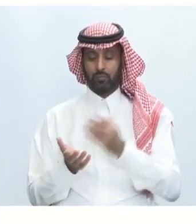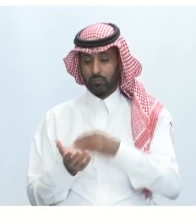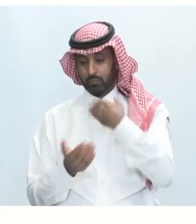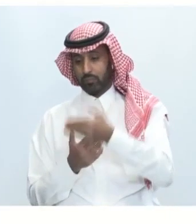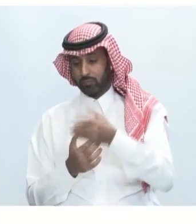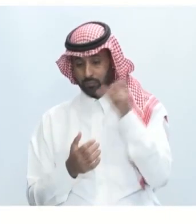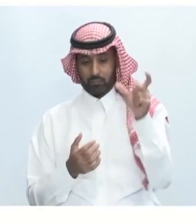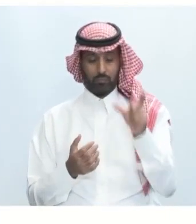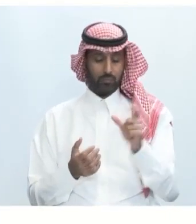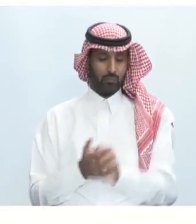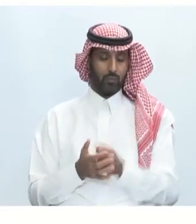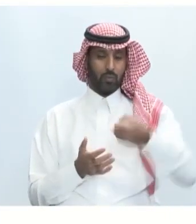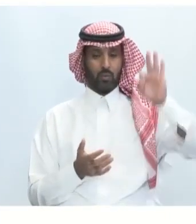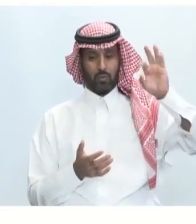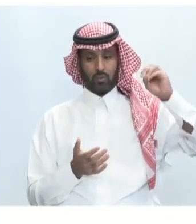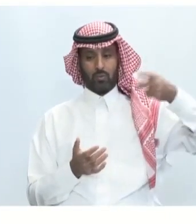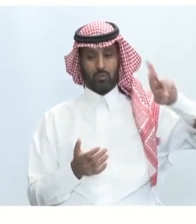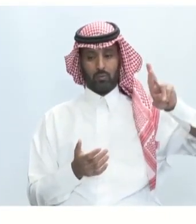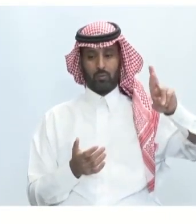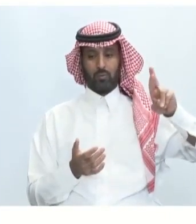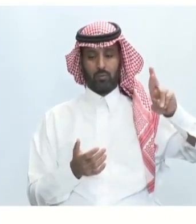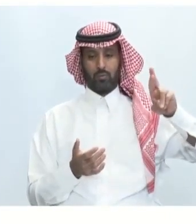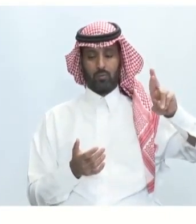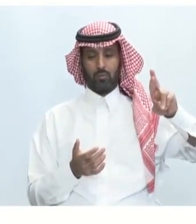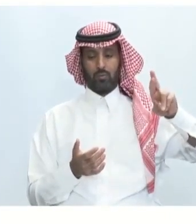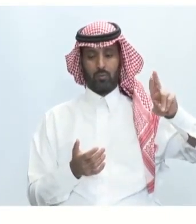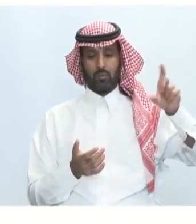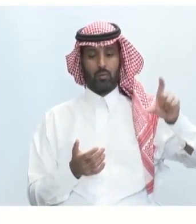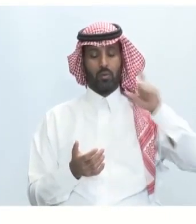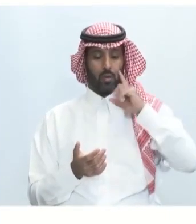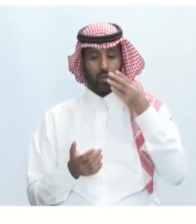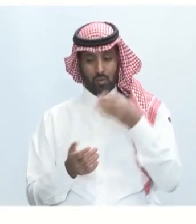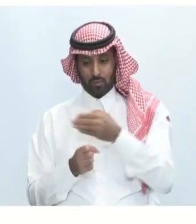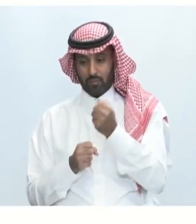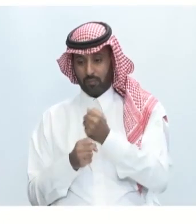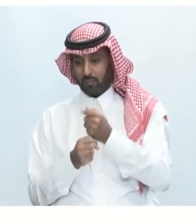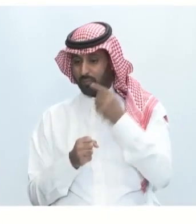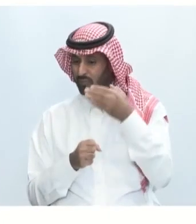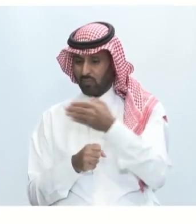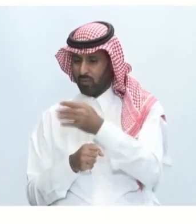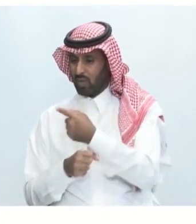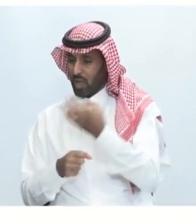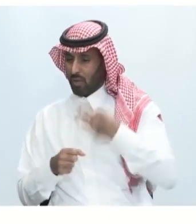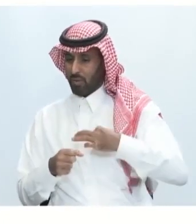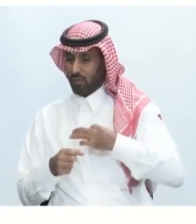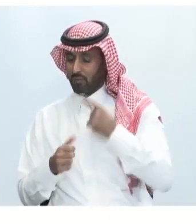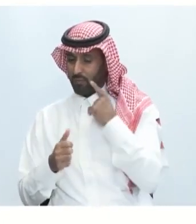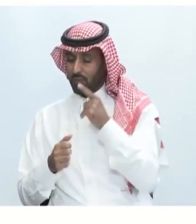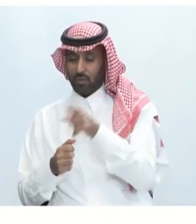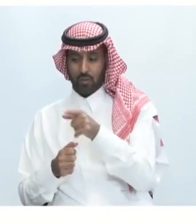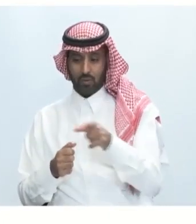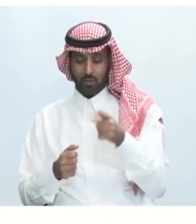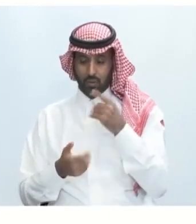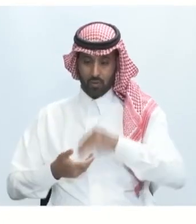to the word for here, we use for if the indirect object is benefiting from some kind